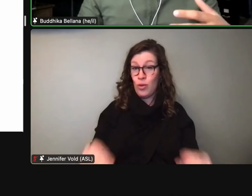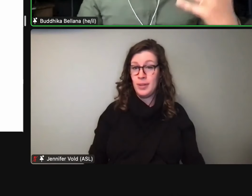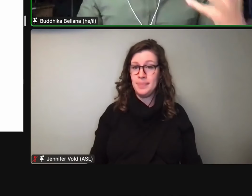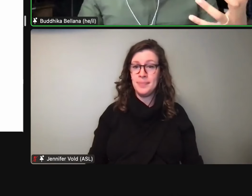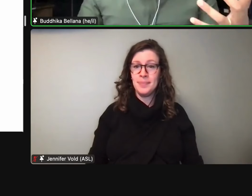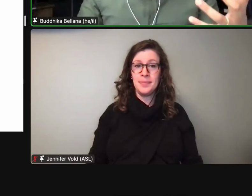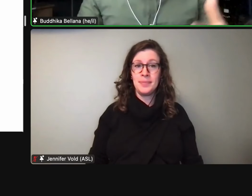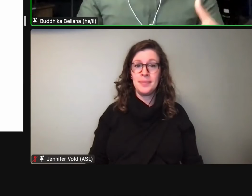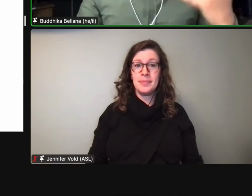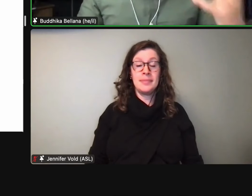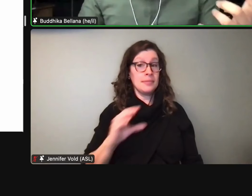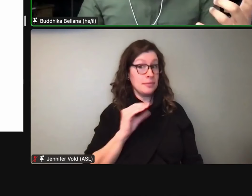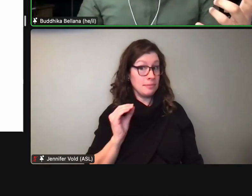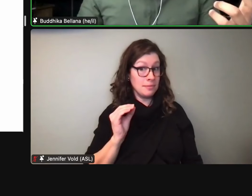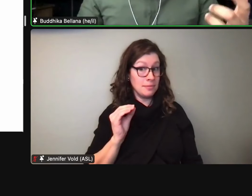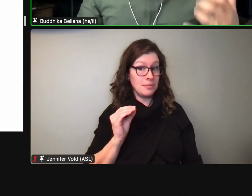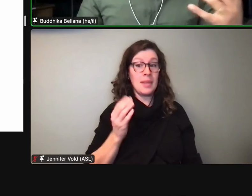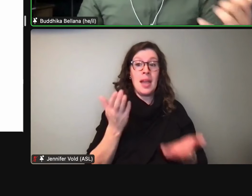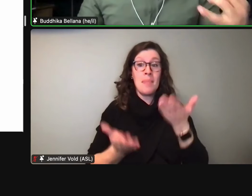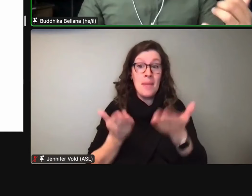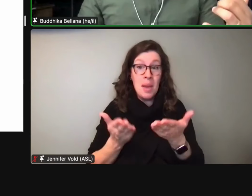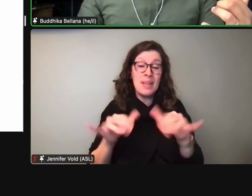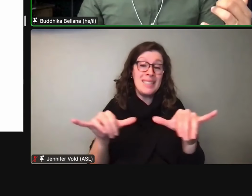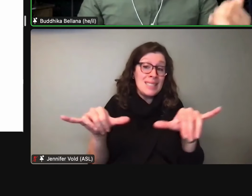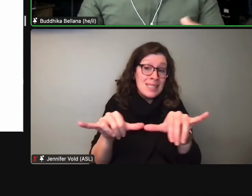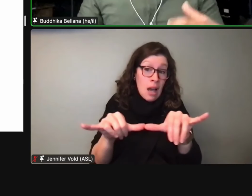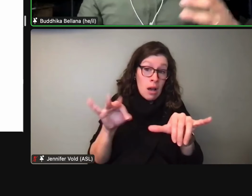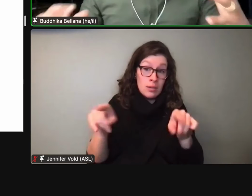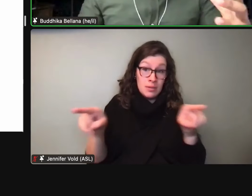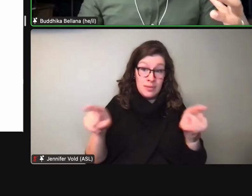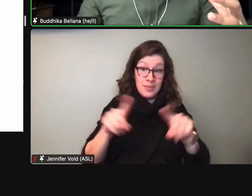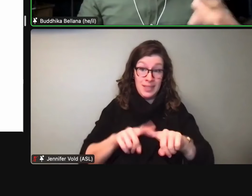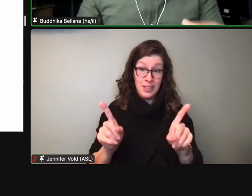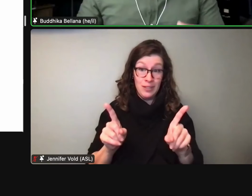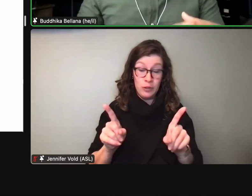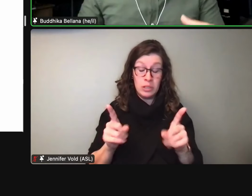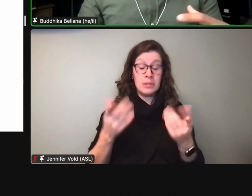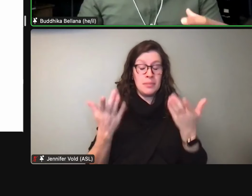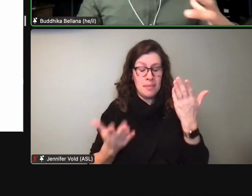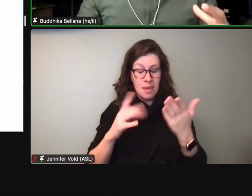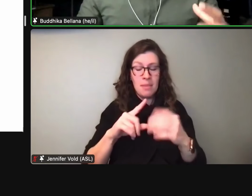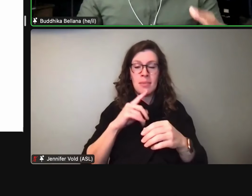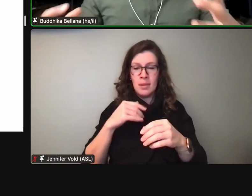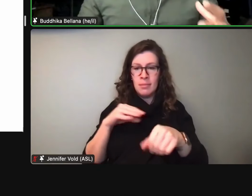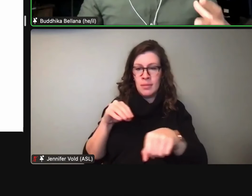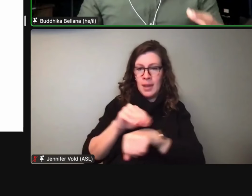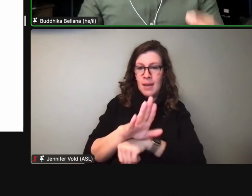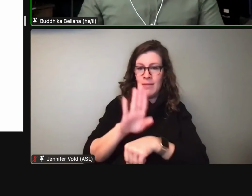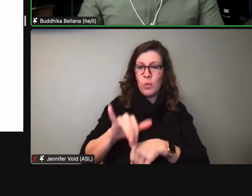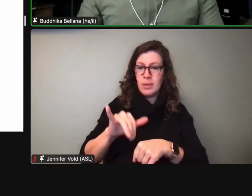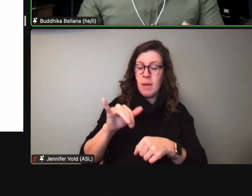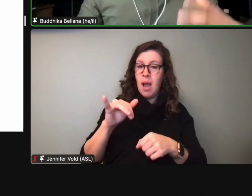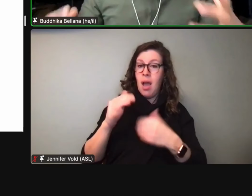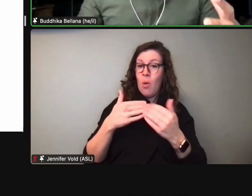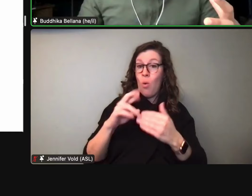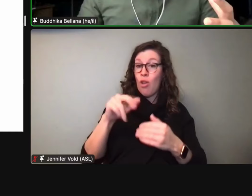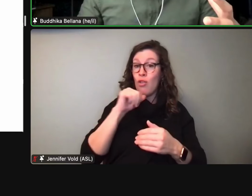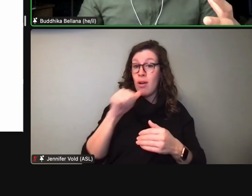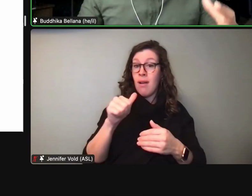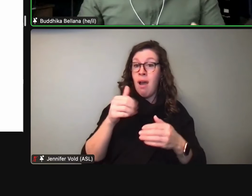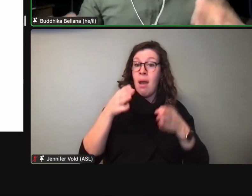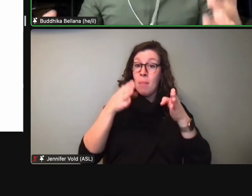And maybe the magnitude of that difference could be impacted by whether or not participants read an